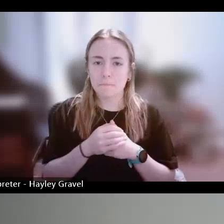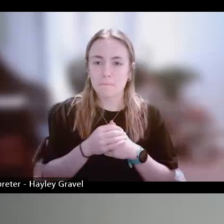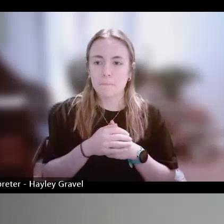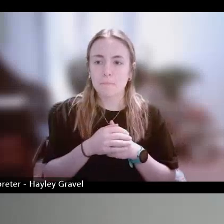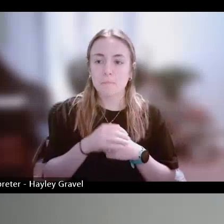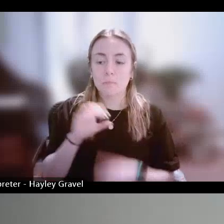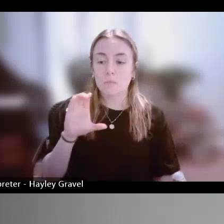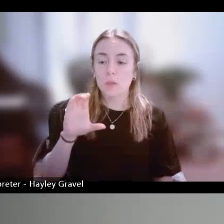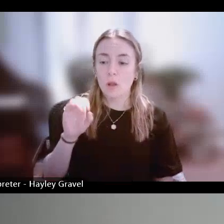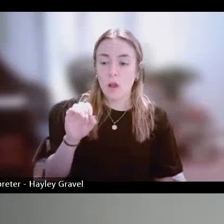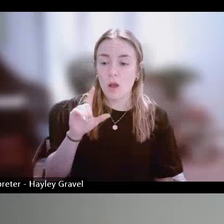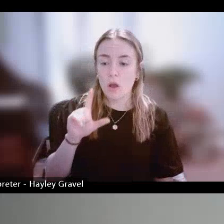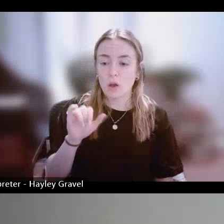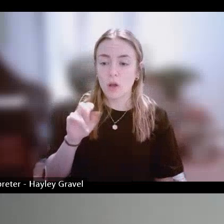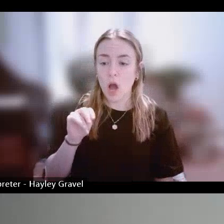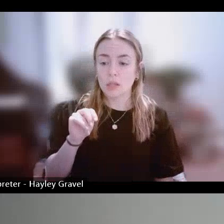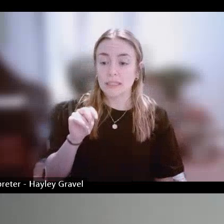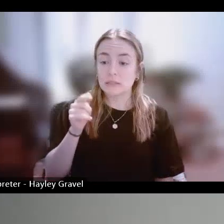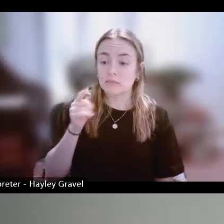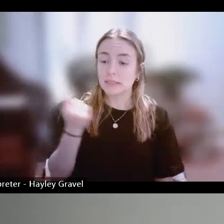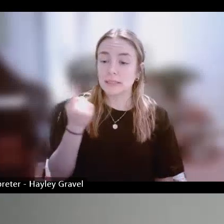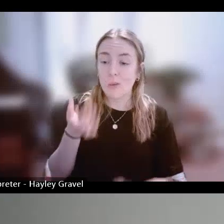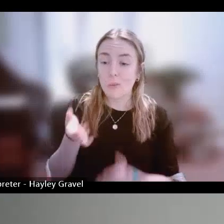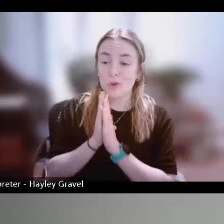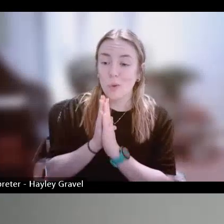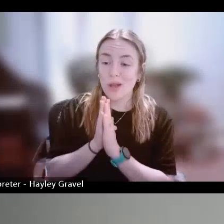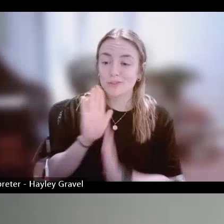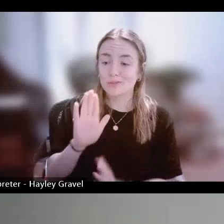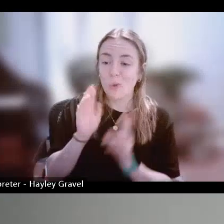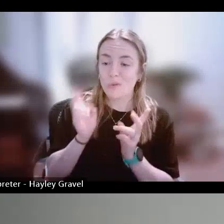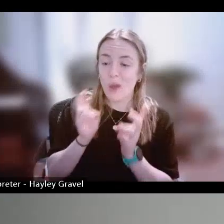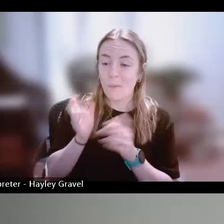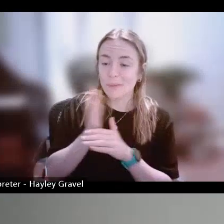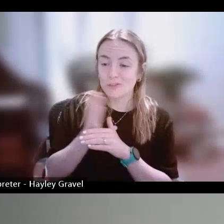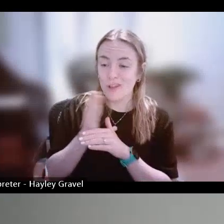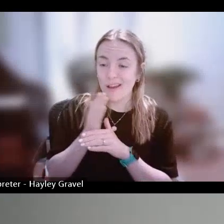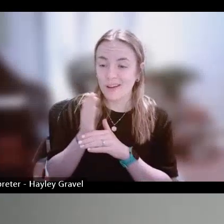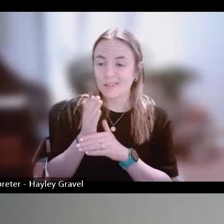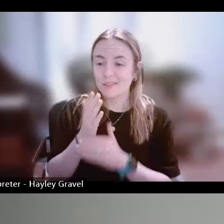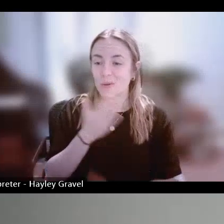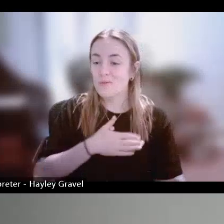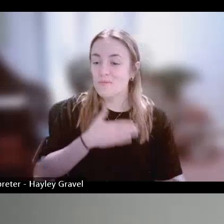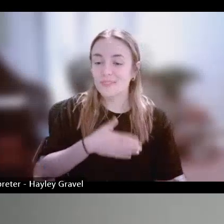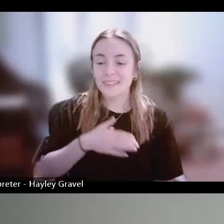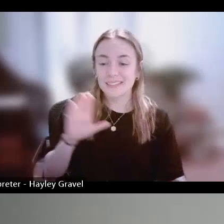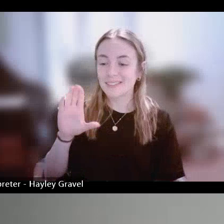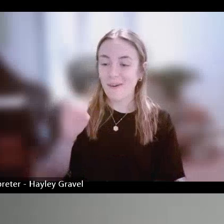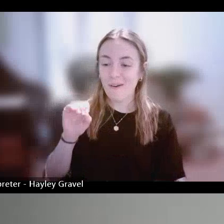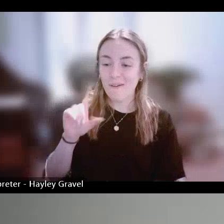Colin, you have been on requested to share your topic. You okay with that?